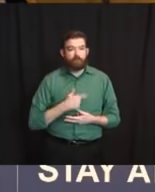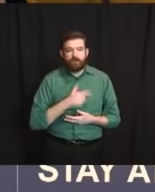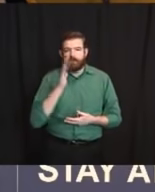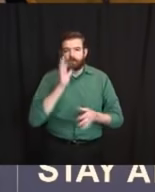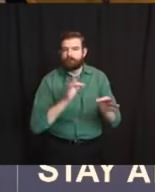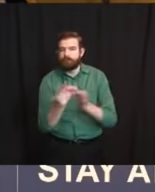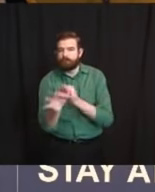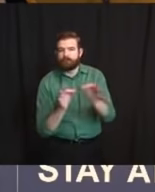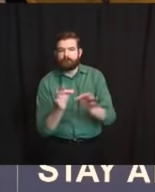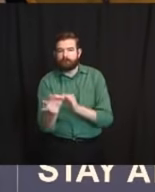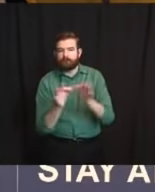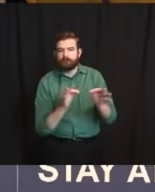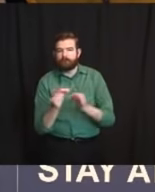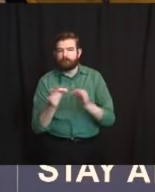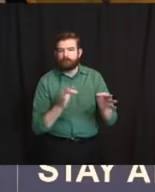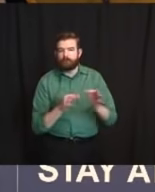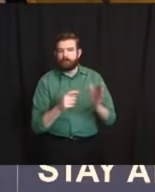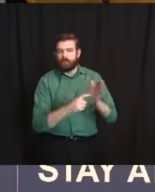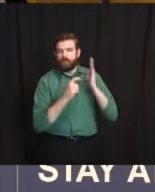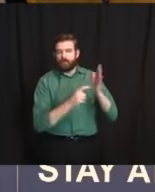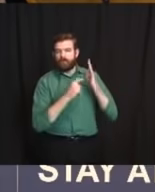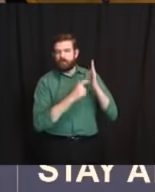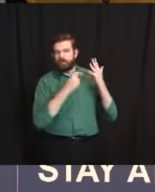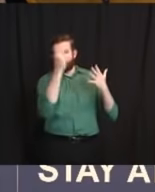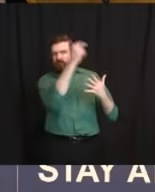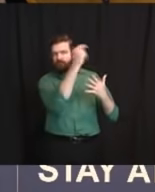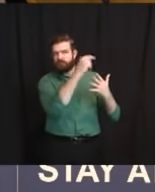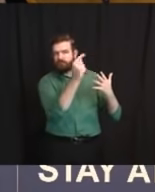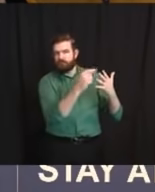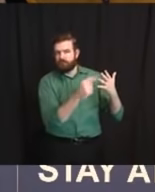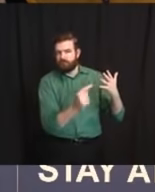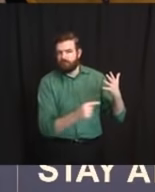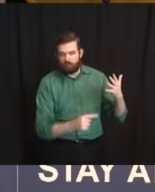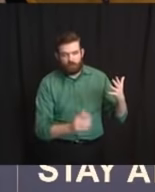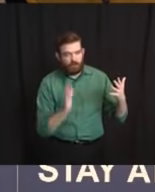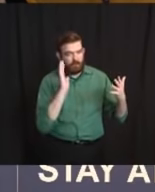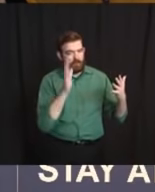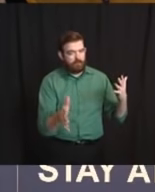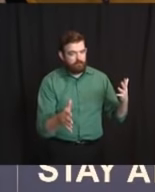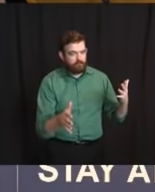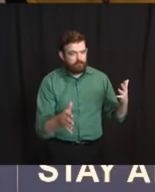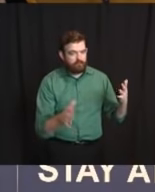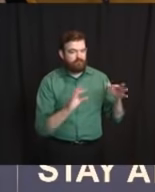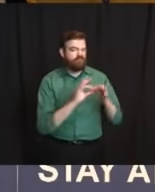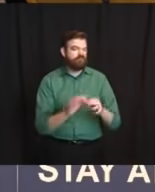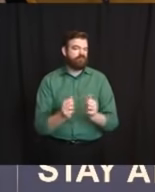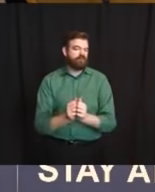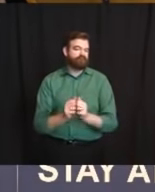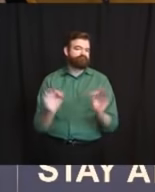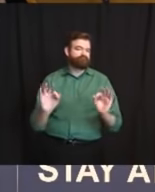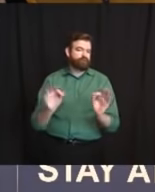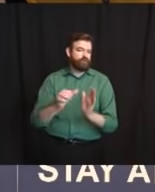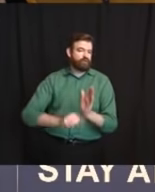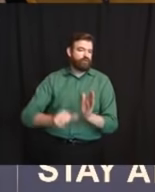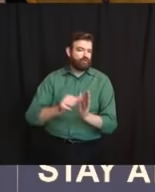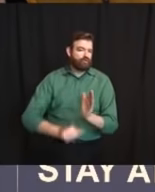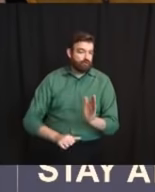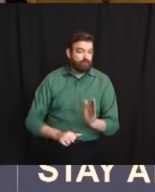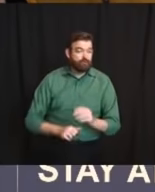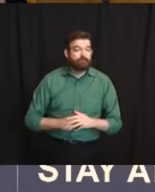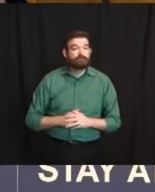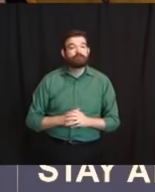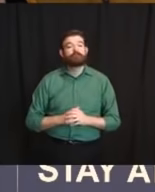I covered in further detail. Now for the daily report, as the governor shared, our hospitalizations are